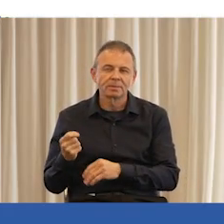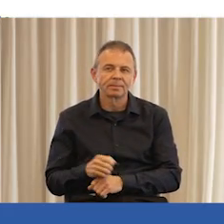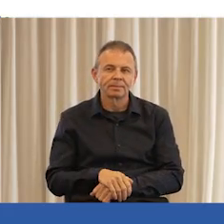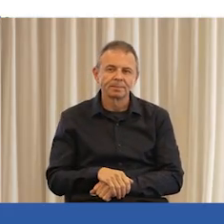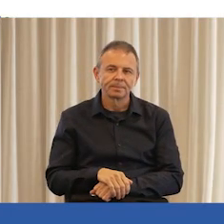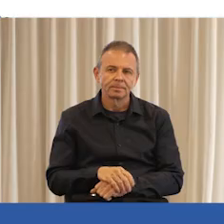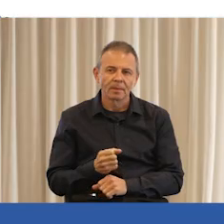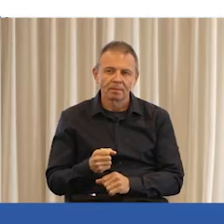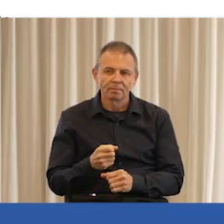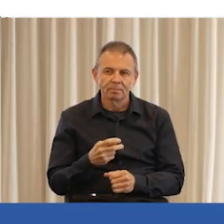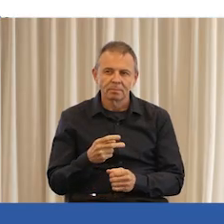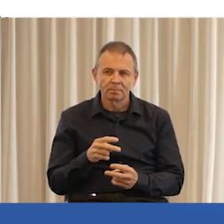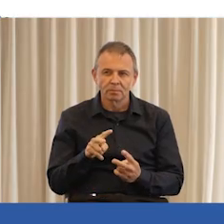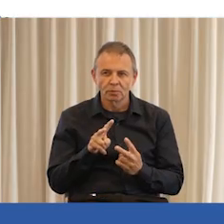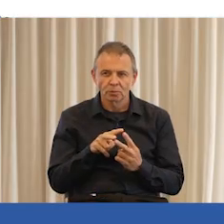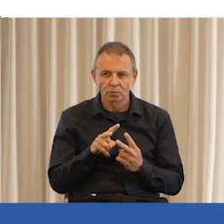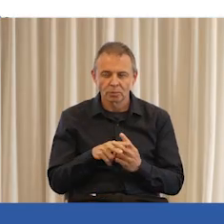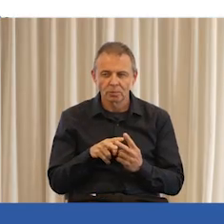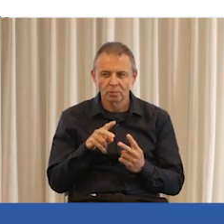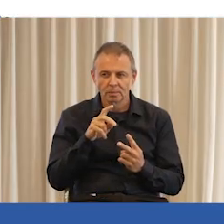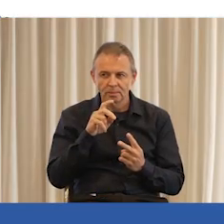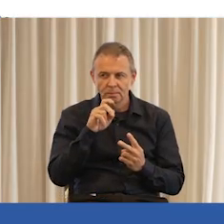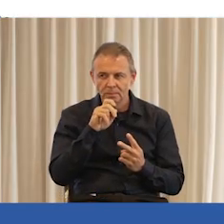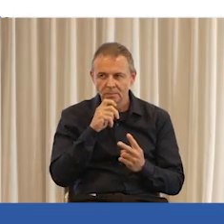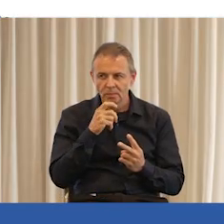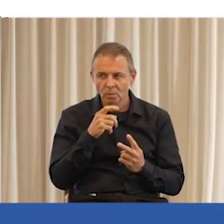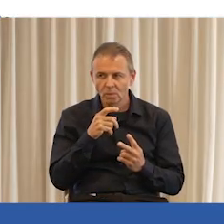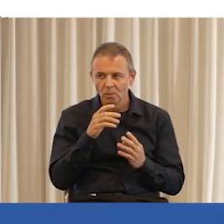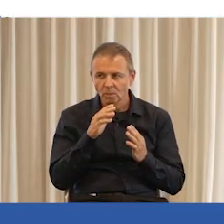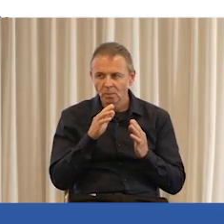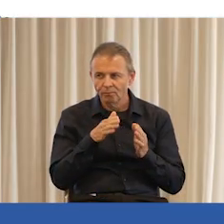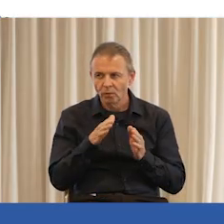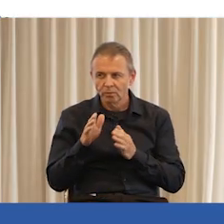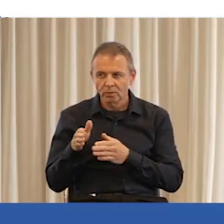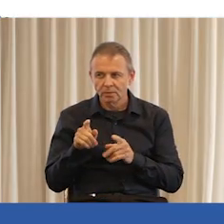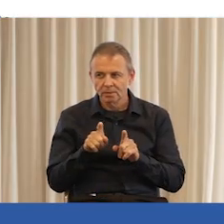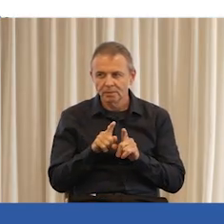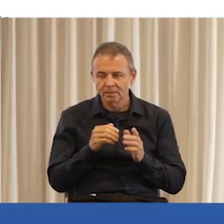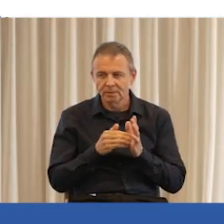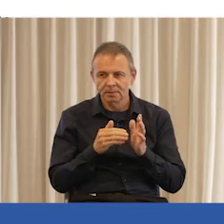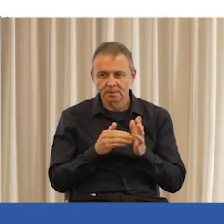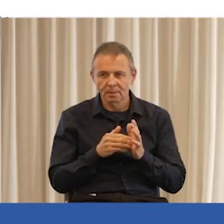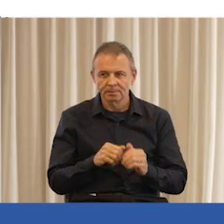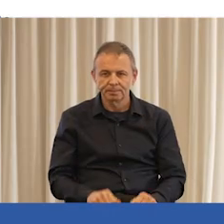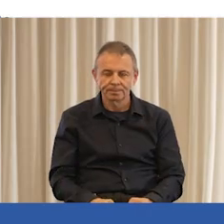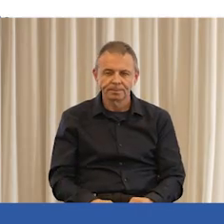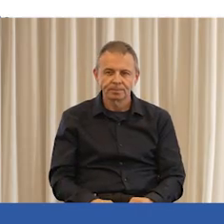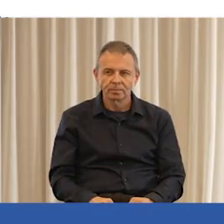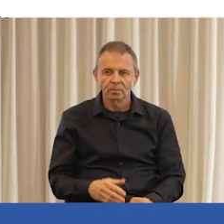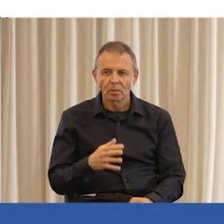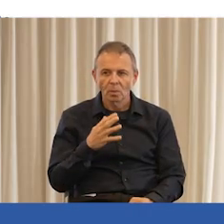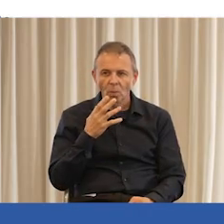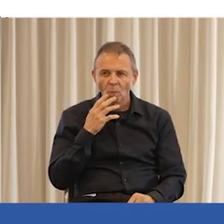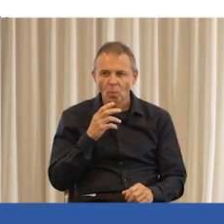And so there's two things that we're going to look at here today when we're going into